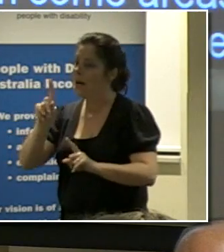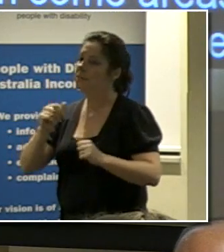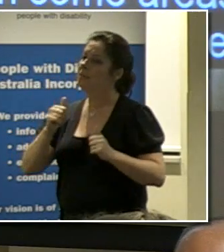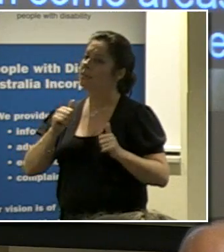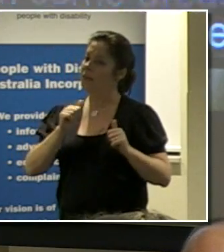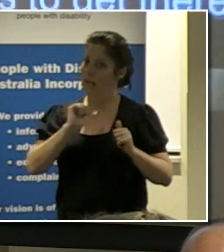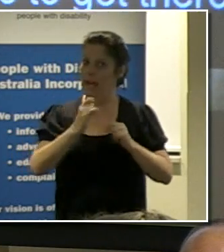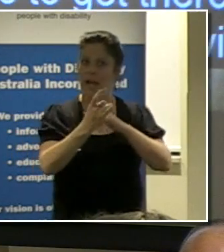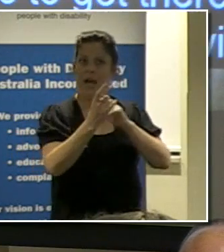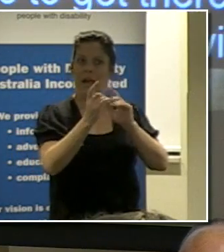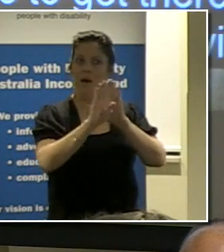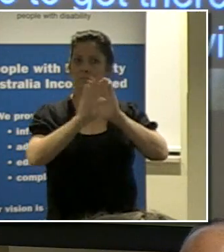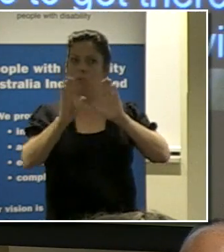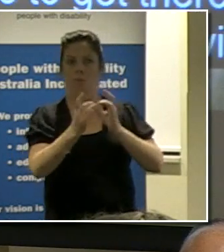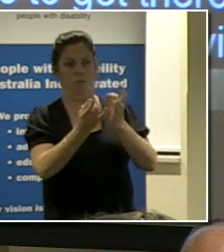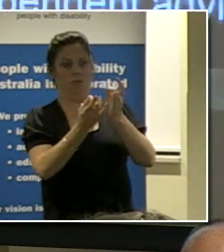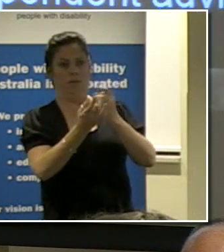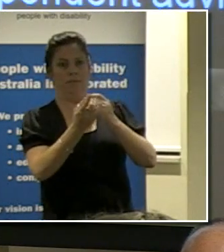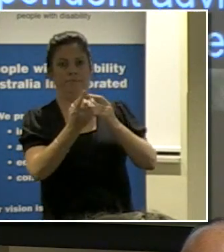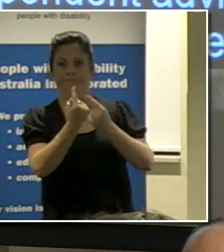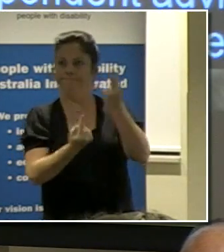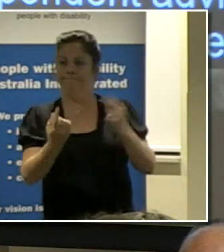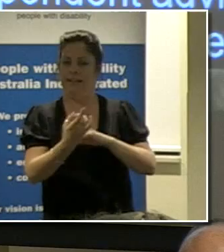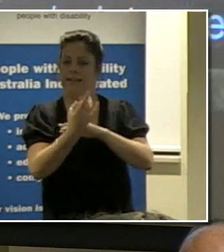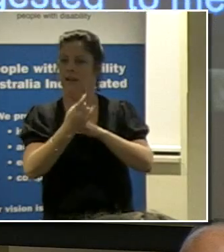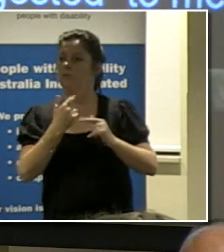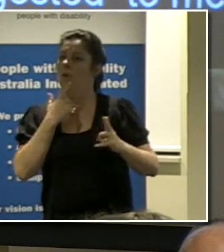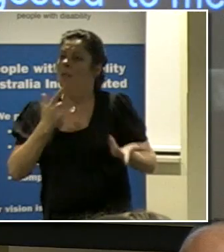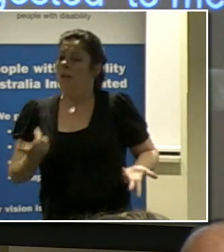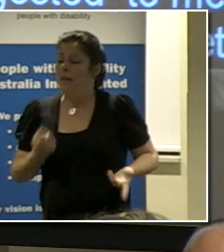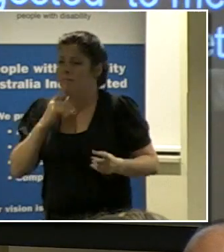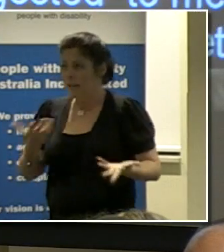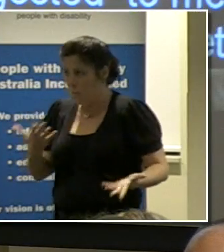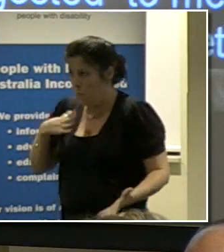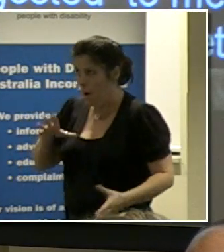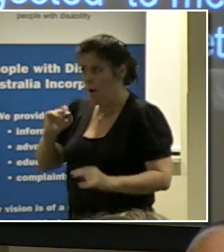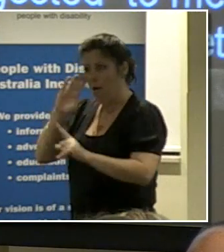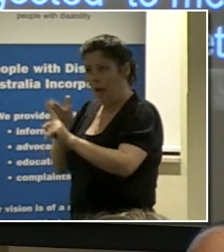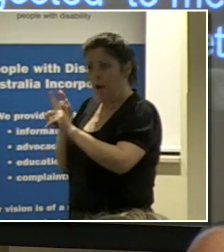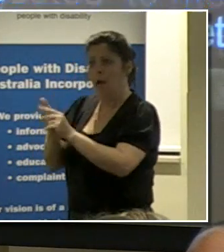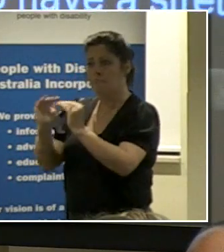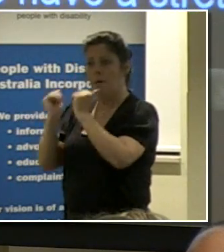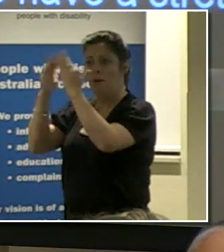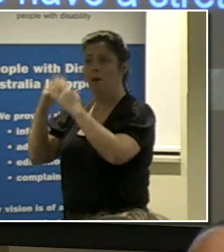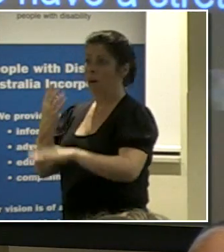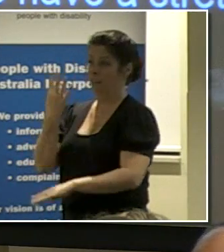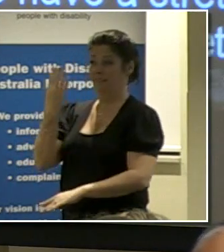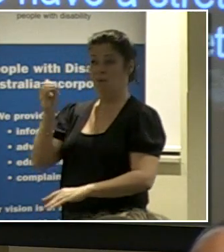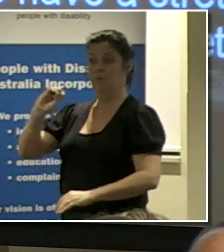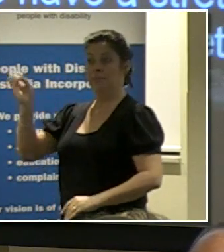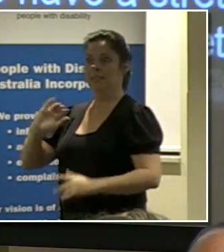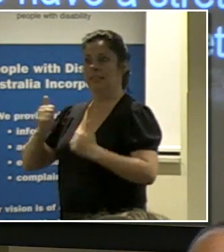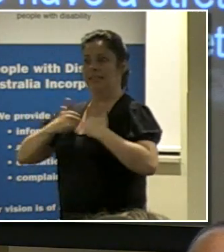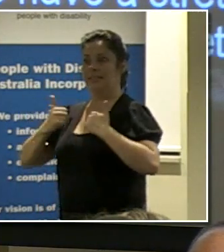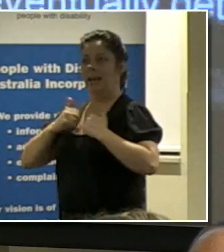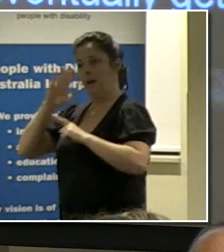to have a stretch target that we eventually get to 40% or more people who are self-planning and self-managing. And that's